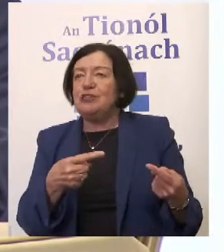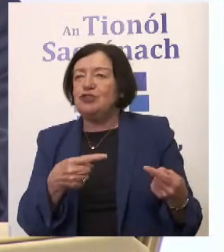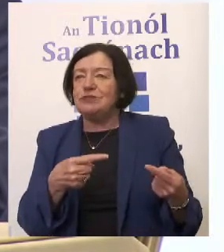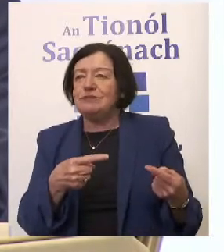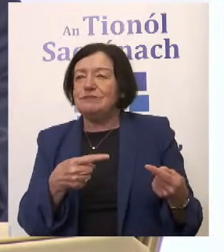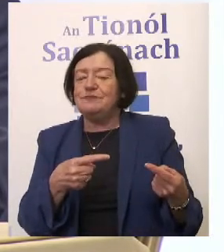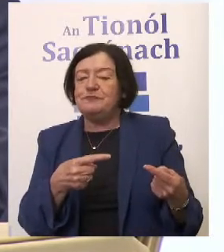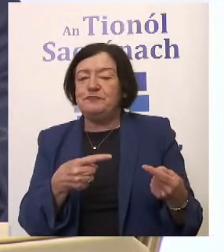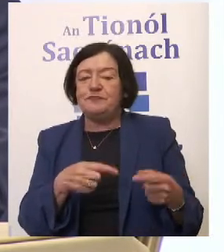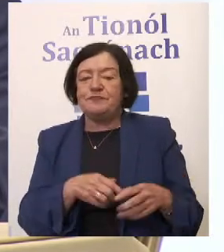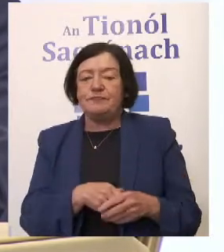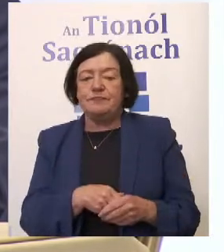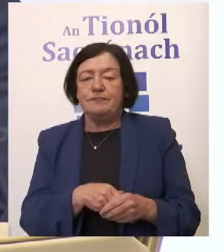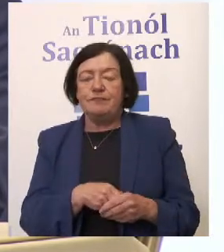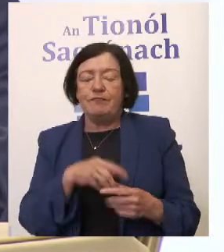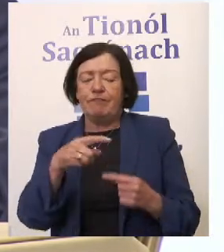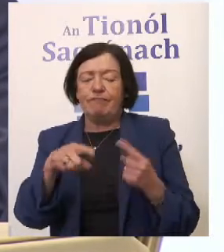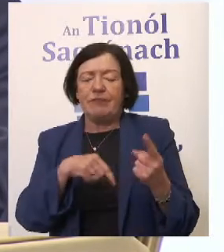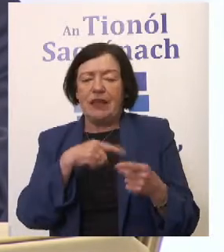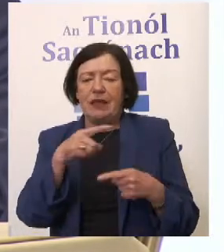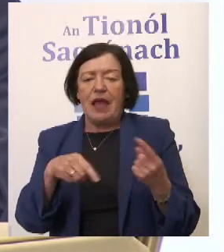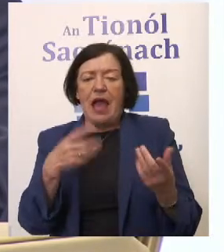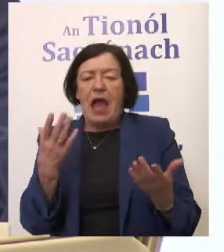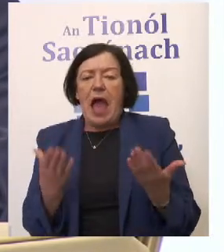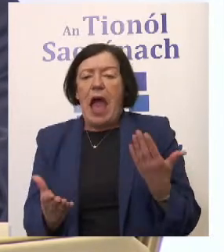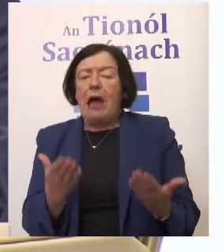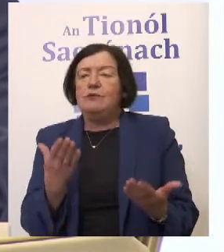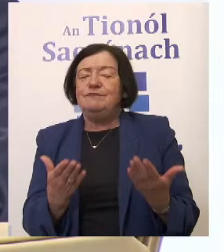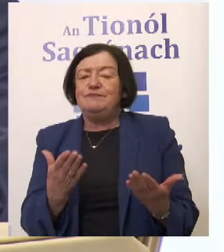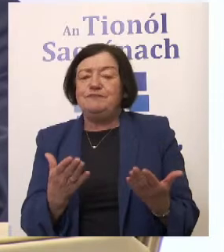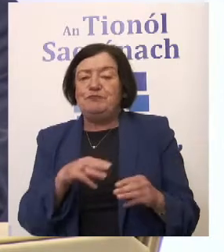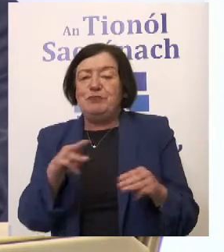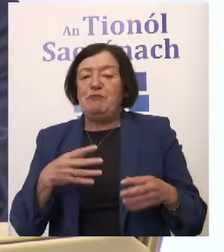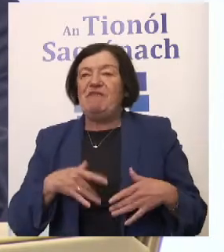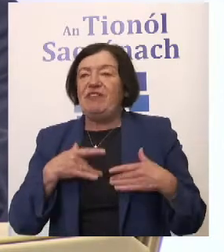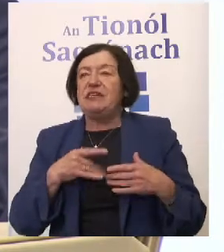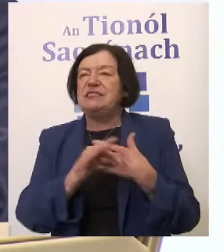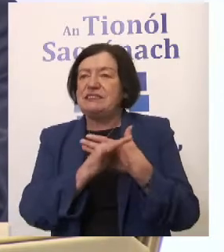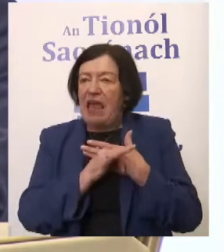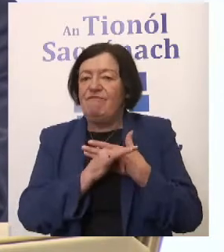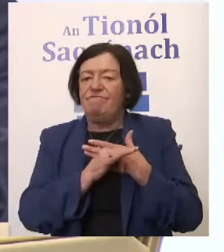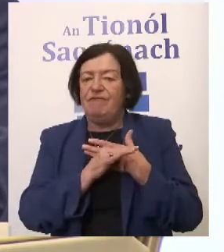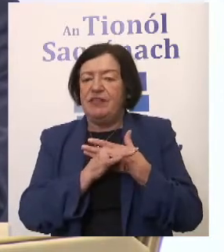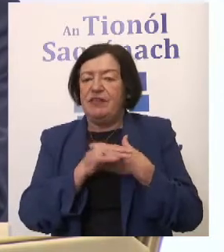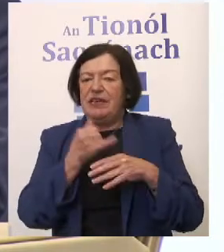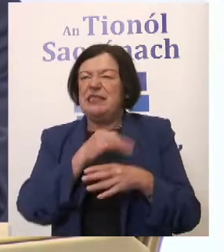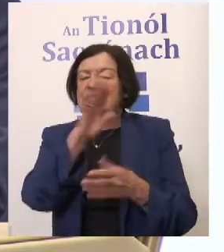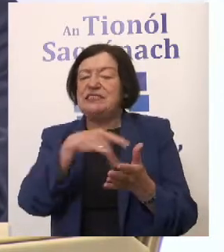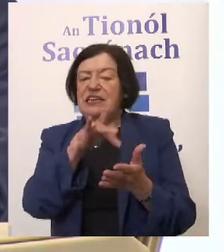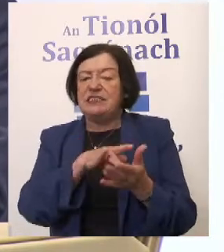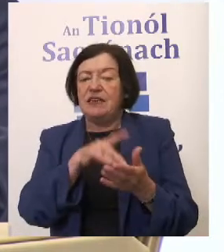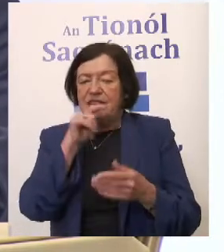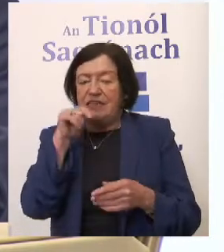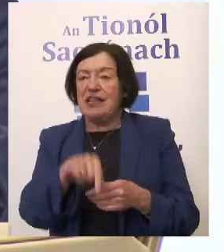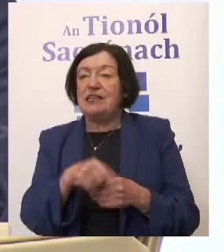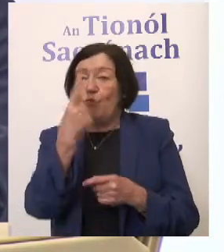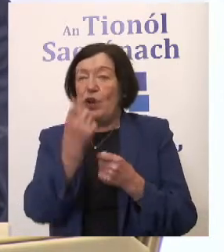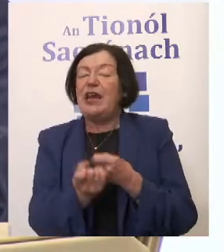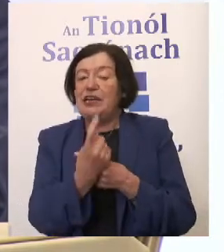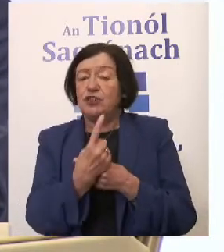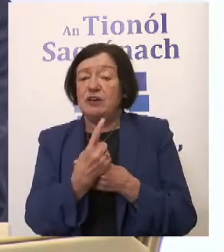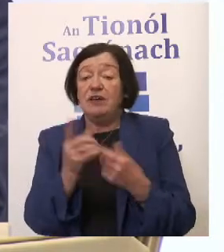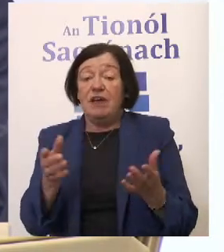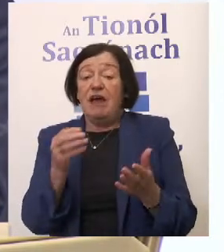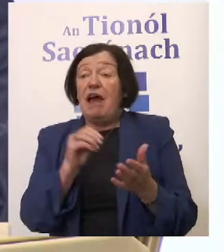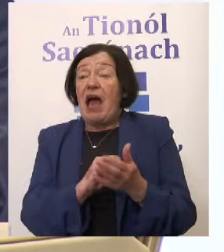around, you know, about how people feel safe and secure in the city. So I think that's a particular issue. So yeah,